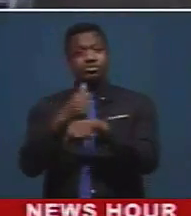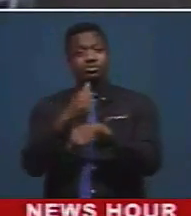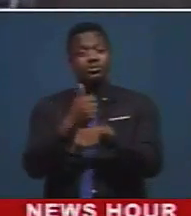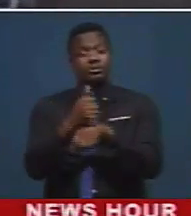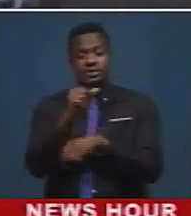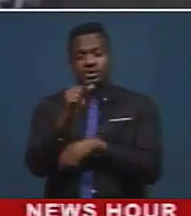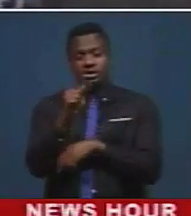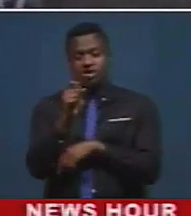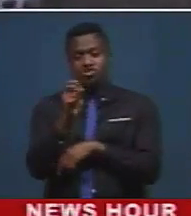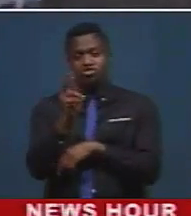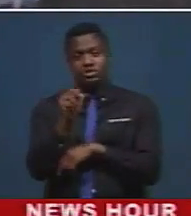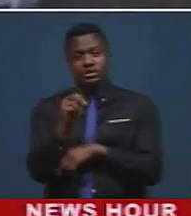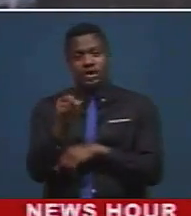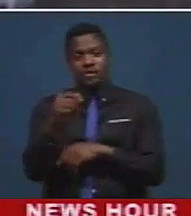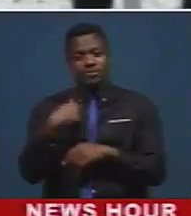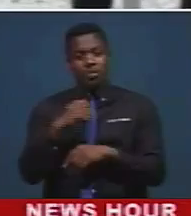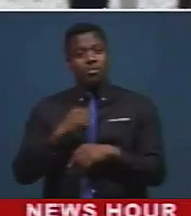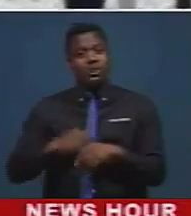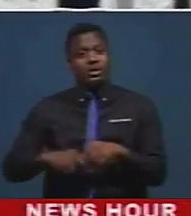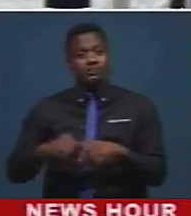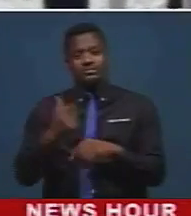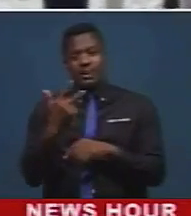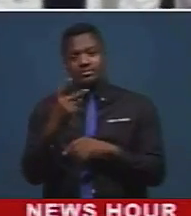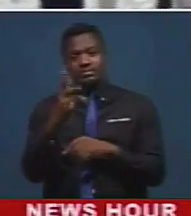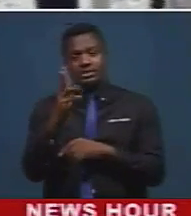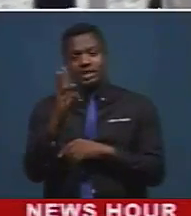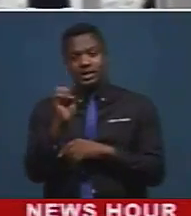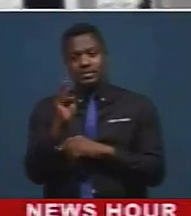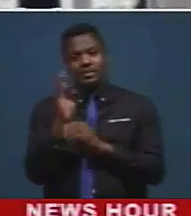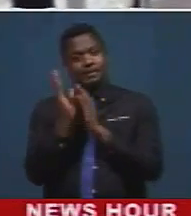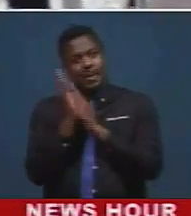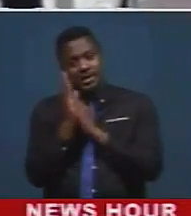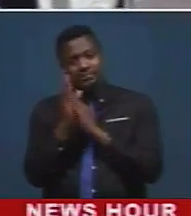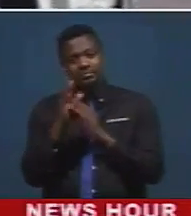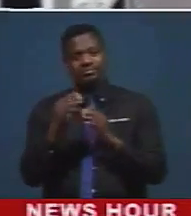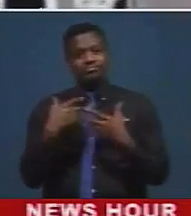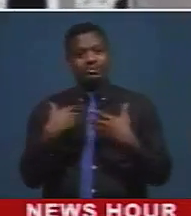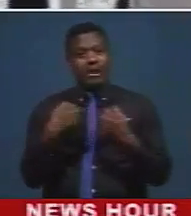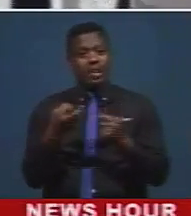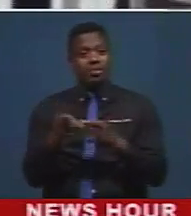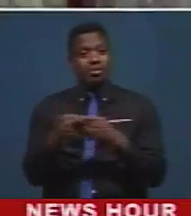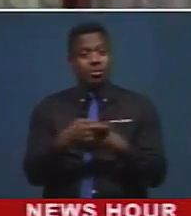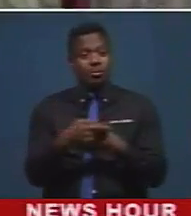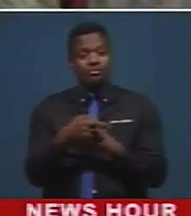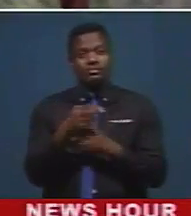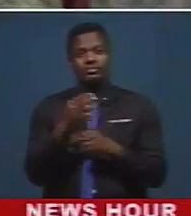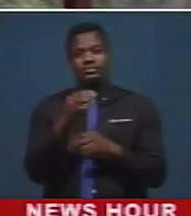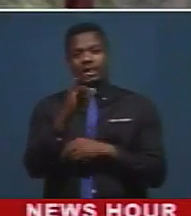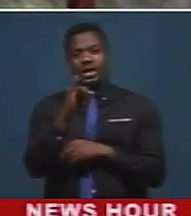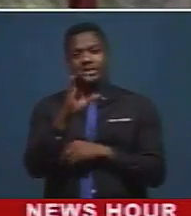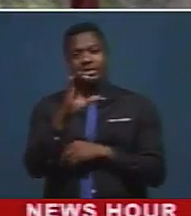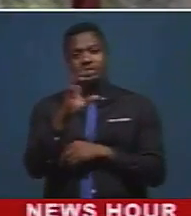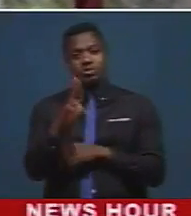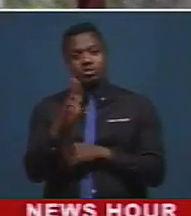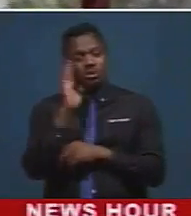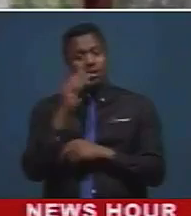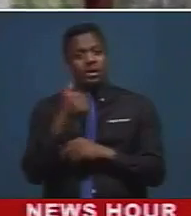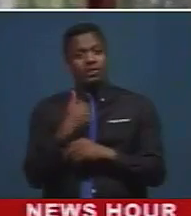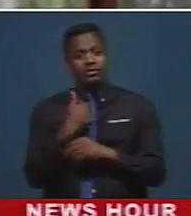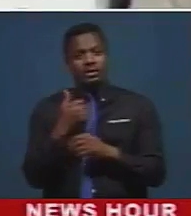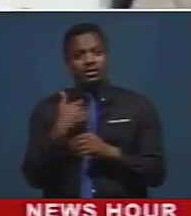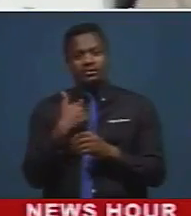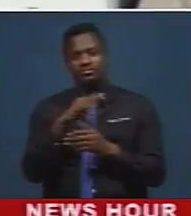have 3-suite operation theatres, a 6-bed recovery room and an intensive care unit. There will also be a